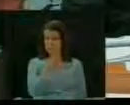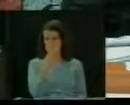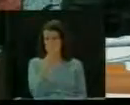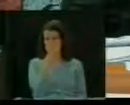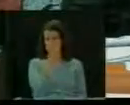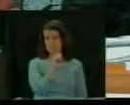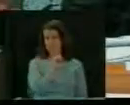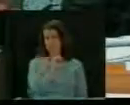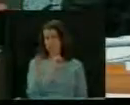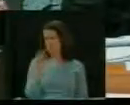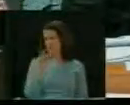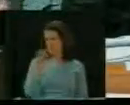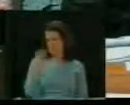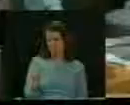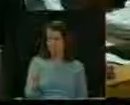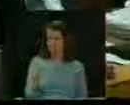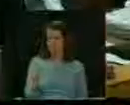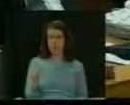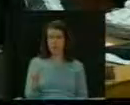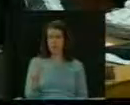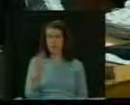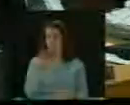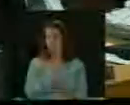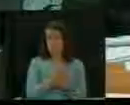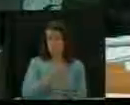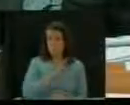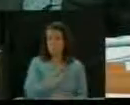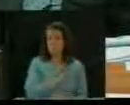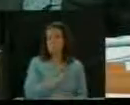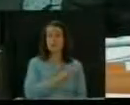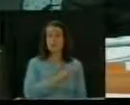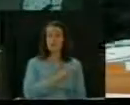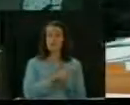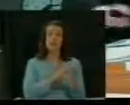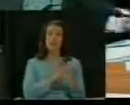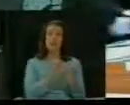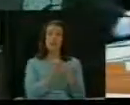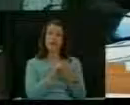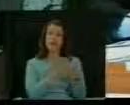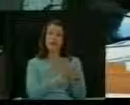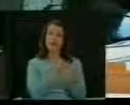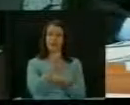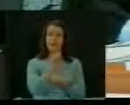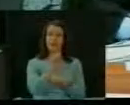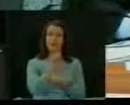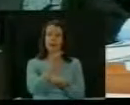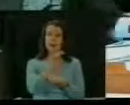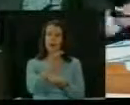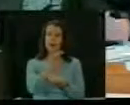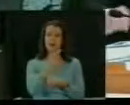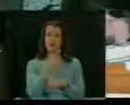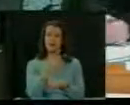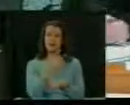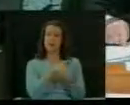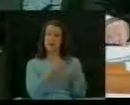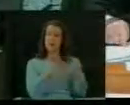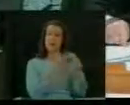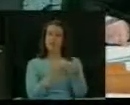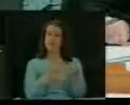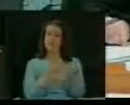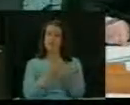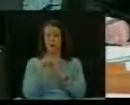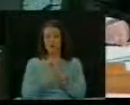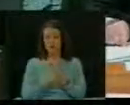Could you impose a nepotism policy on the utility companies? And I think not. Absolutely. And they are part of the we can impose one on the school board. And they are part of the